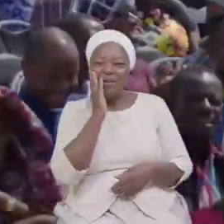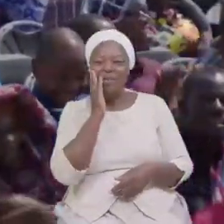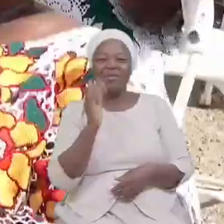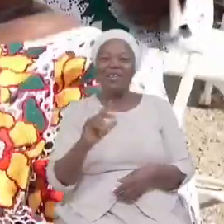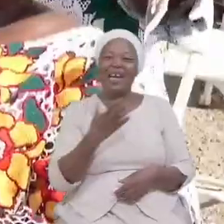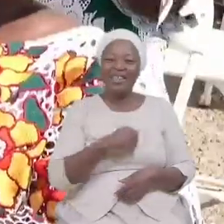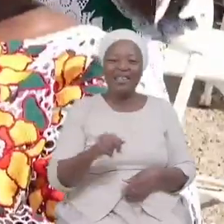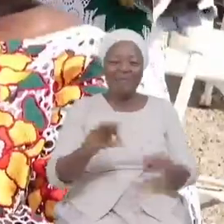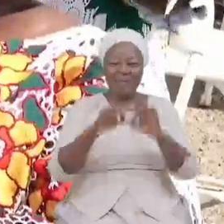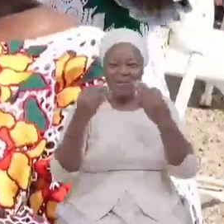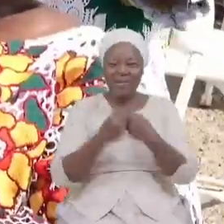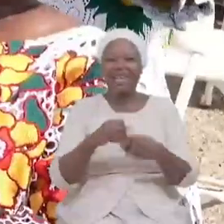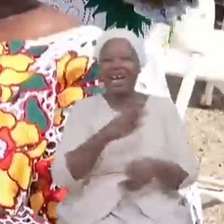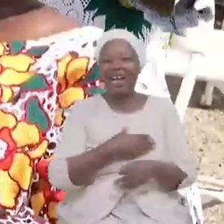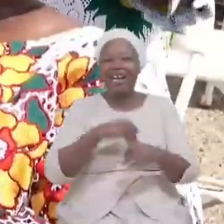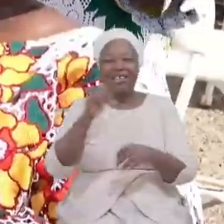came back.